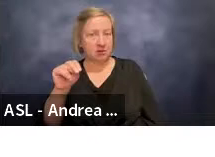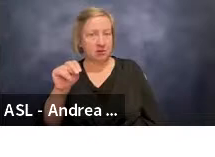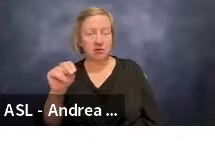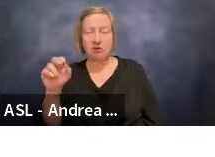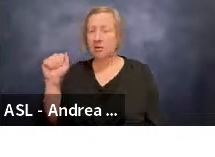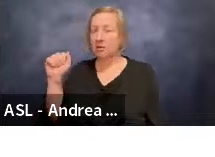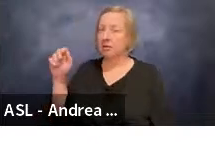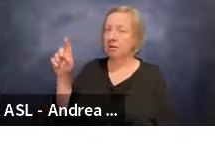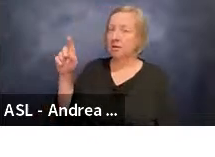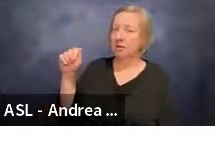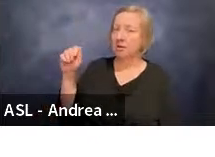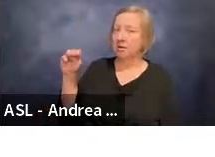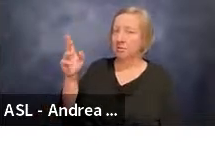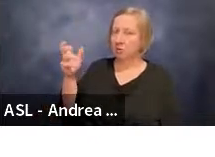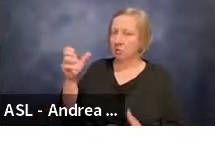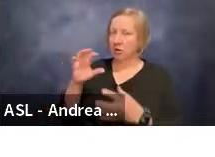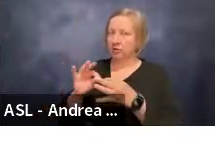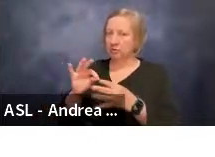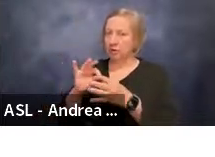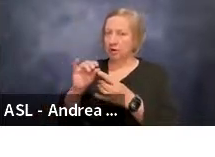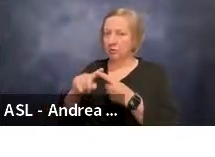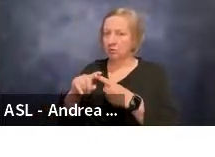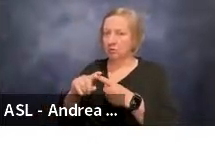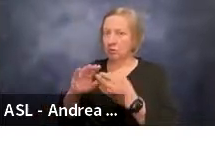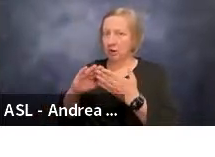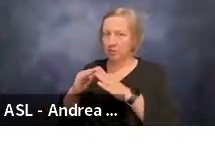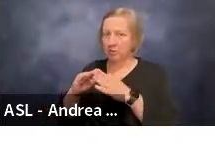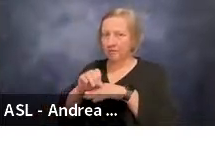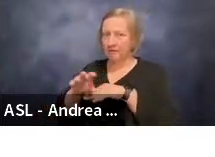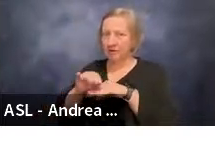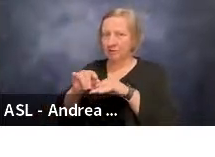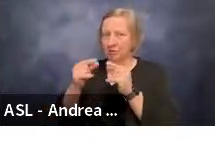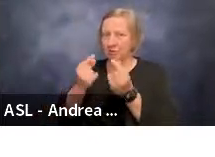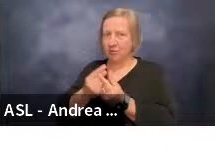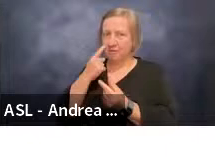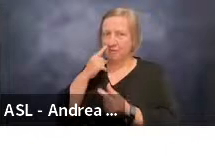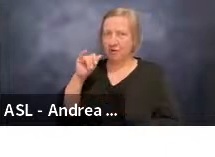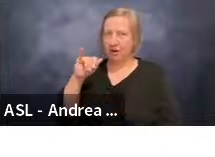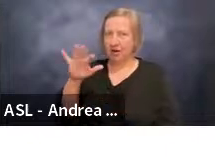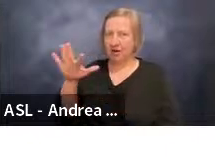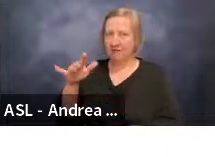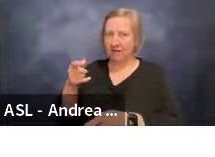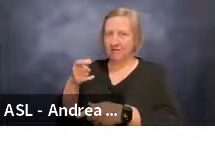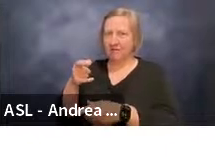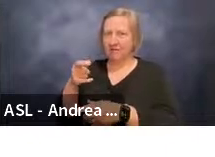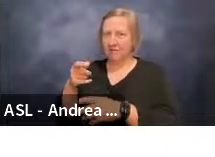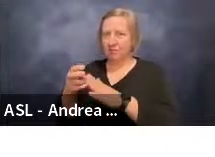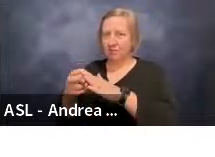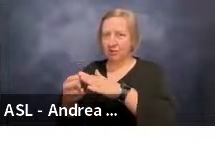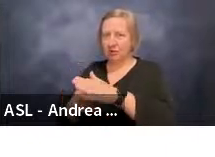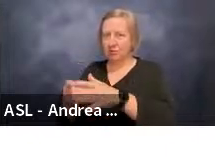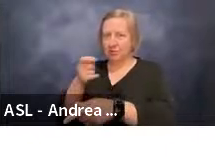Adam, are you wanting to address the community advisory group for the Interstate Bridge Replacement Program?